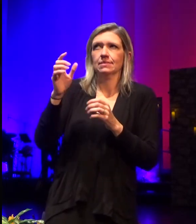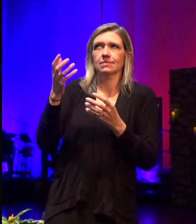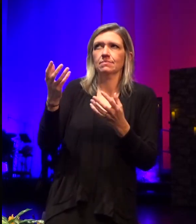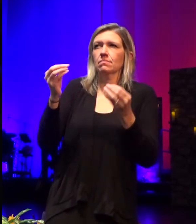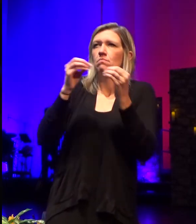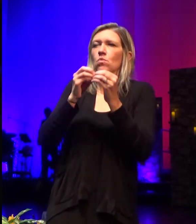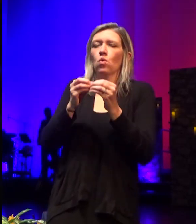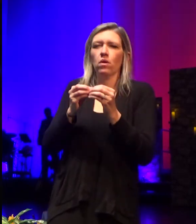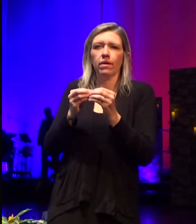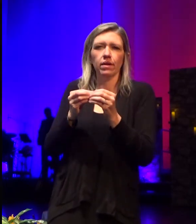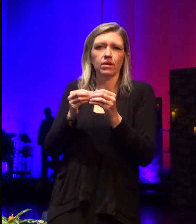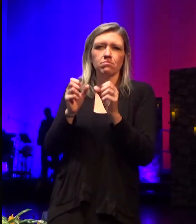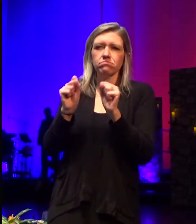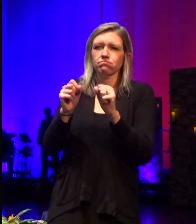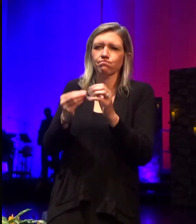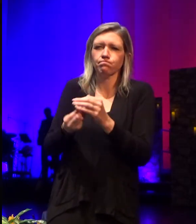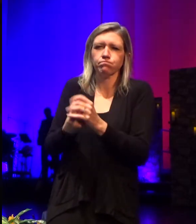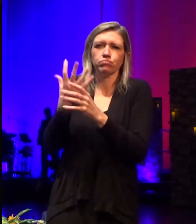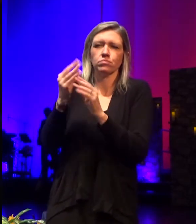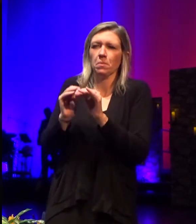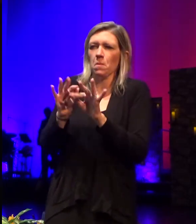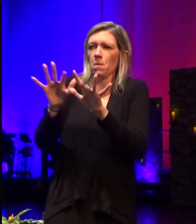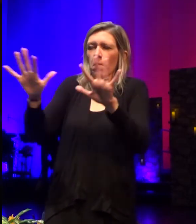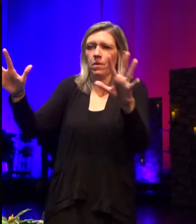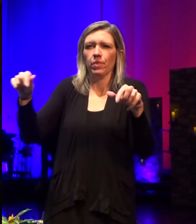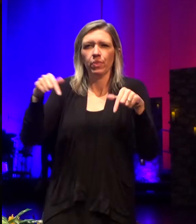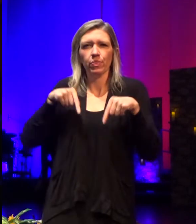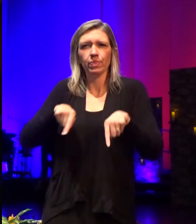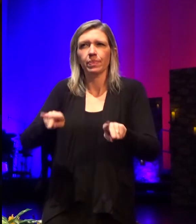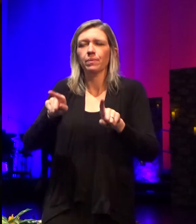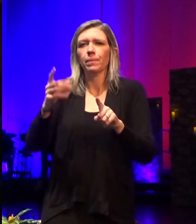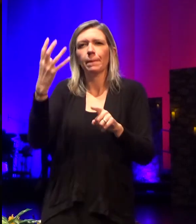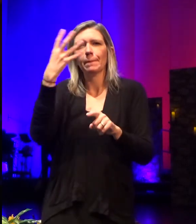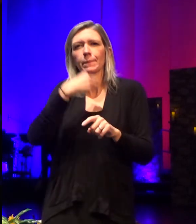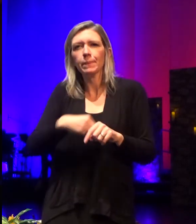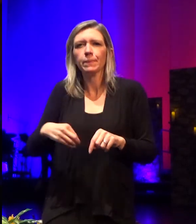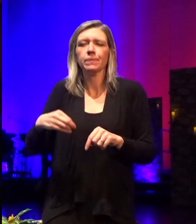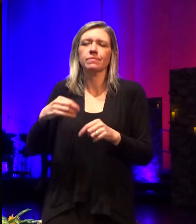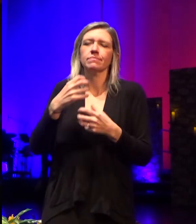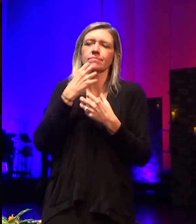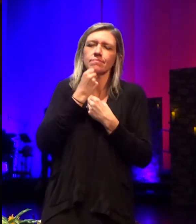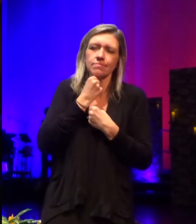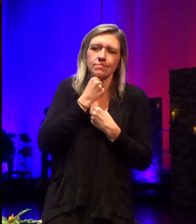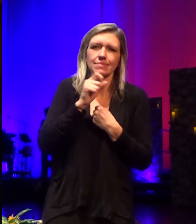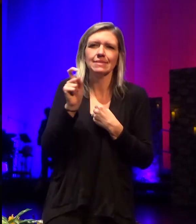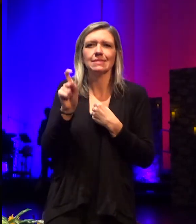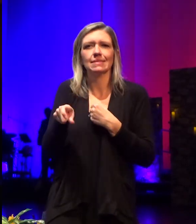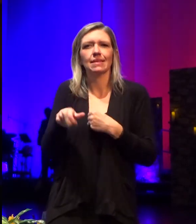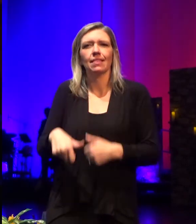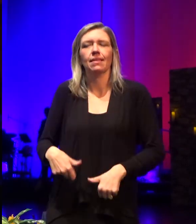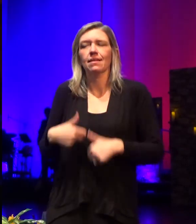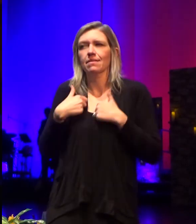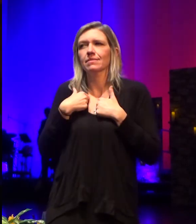greater fruition throughout our precious and needed lives.